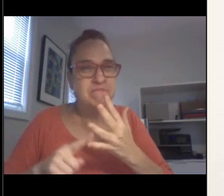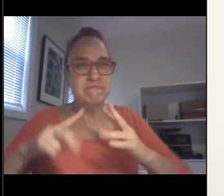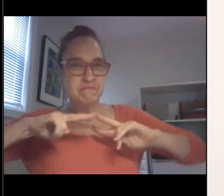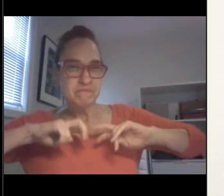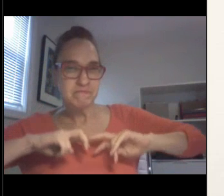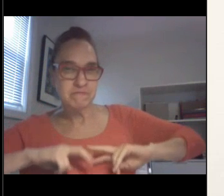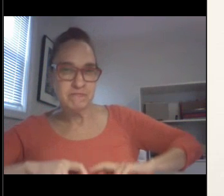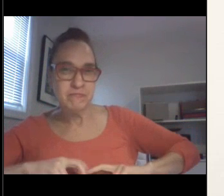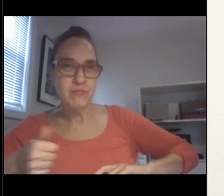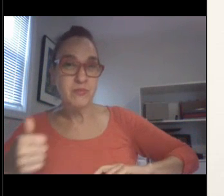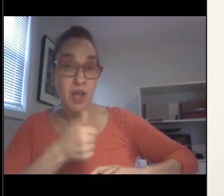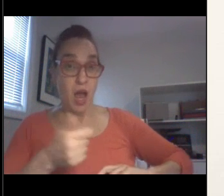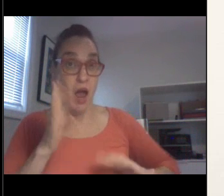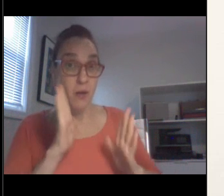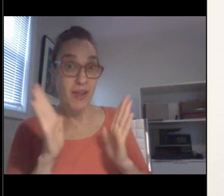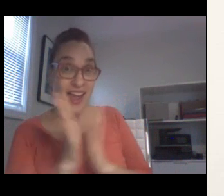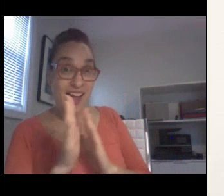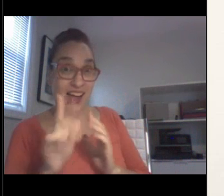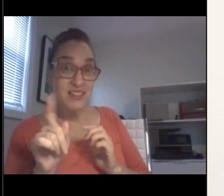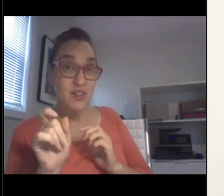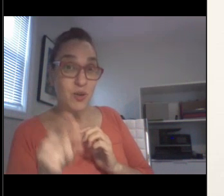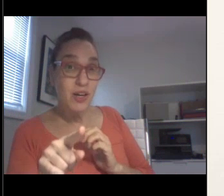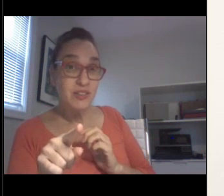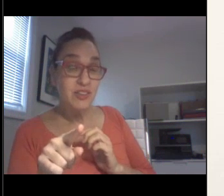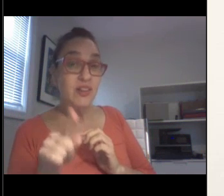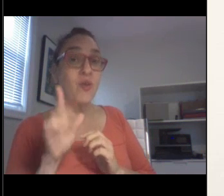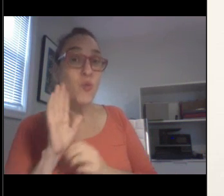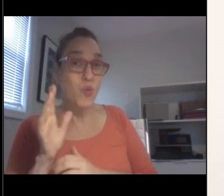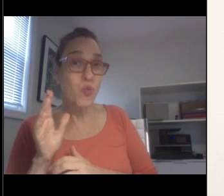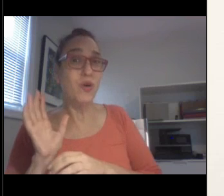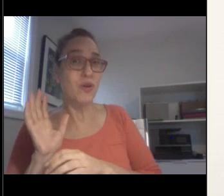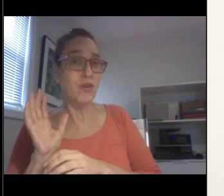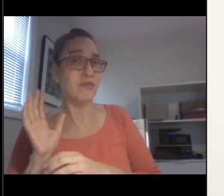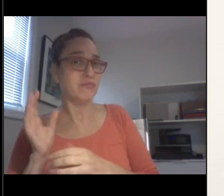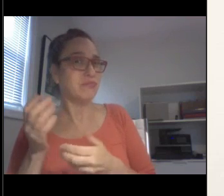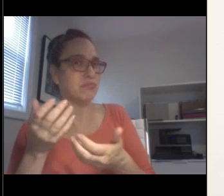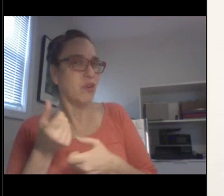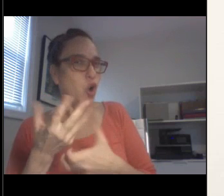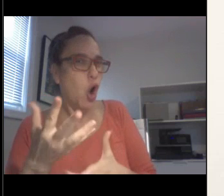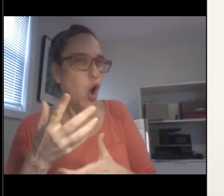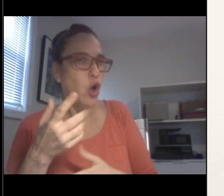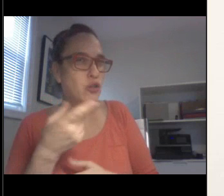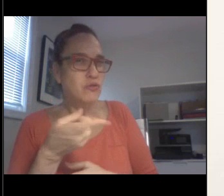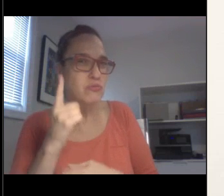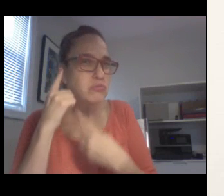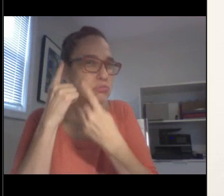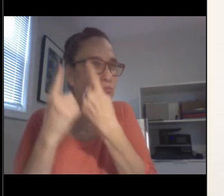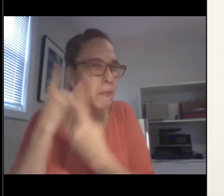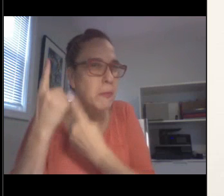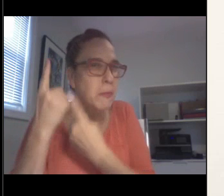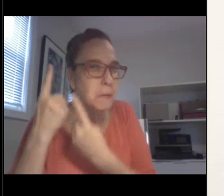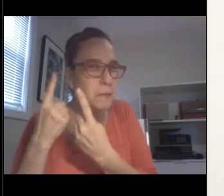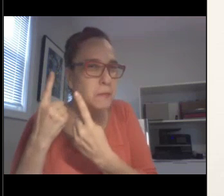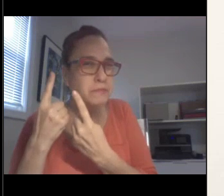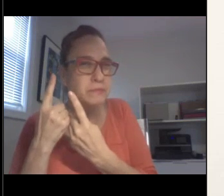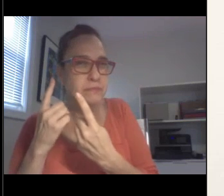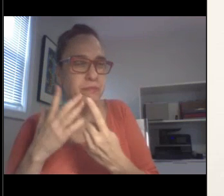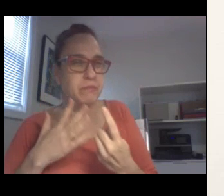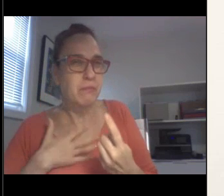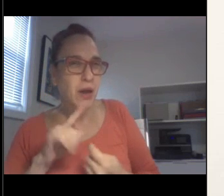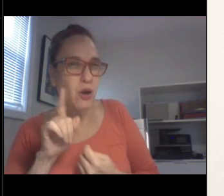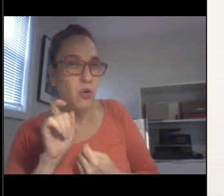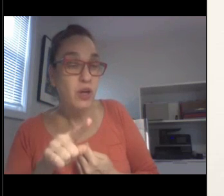amount of rhetorical questions. And because you're not able to engage in the chat such that we can see it, I would ask that you write them